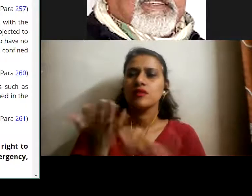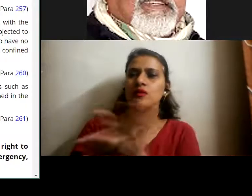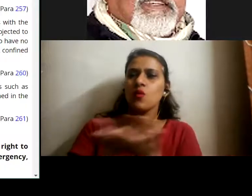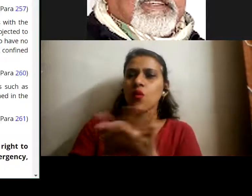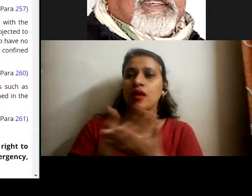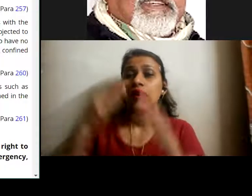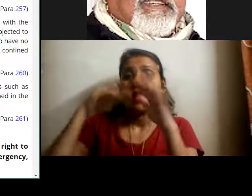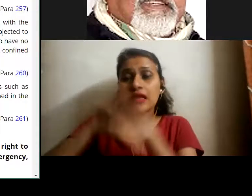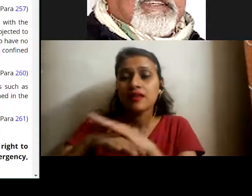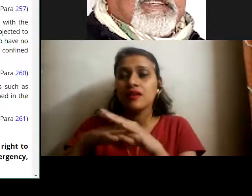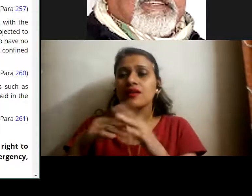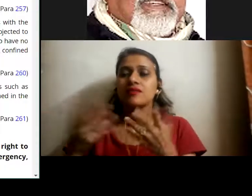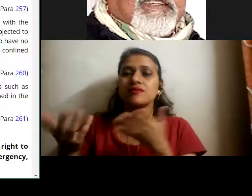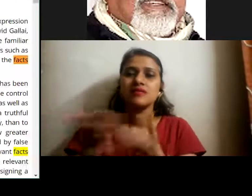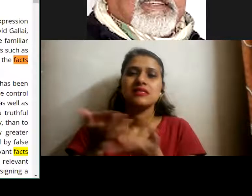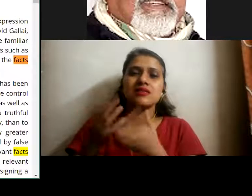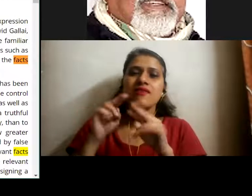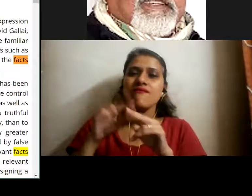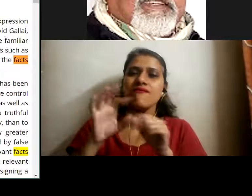within the case.